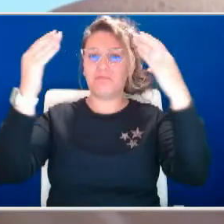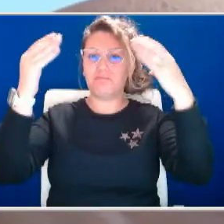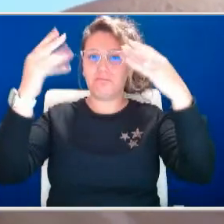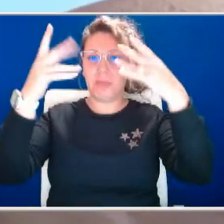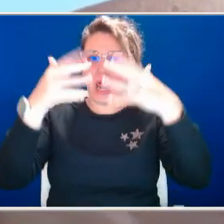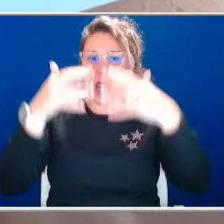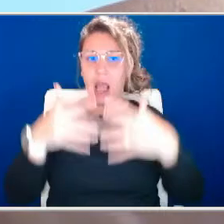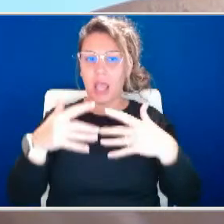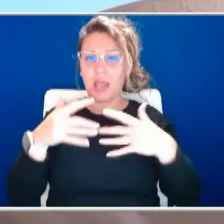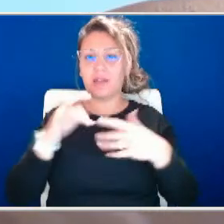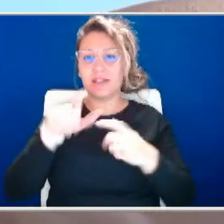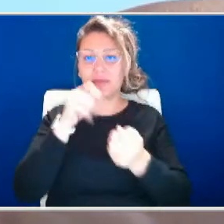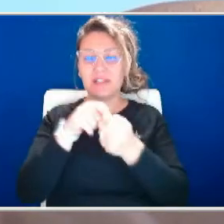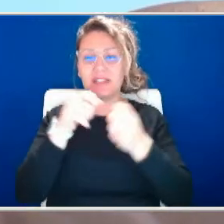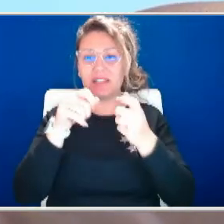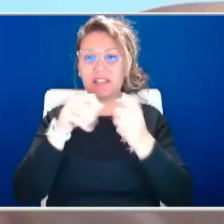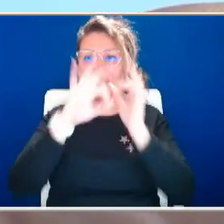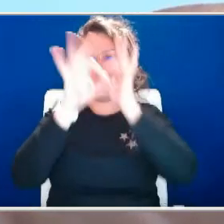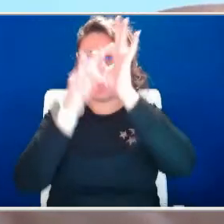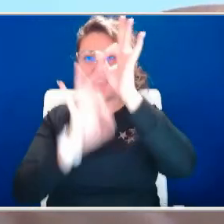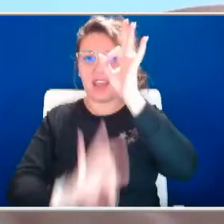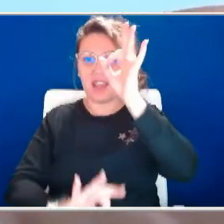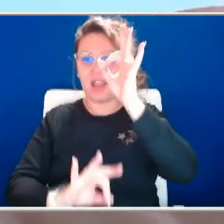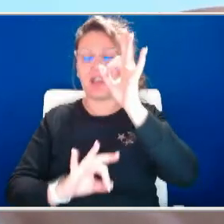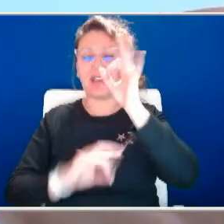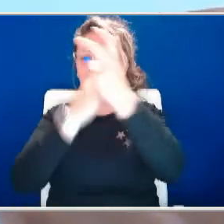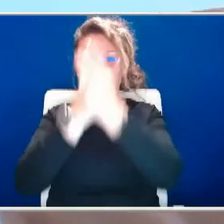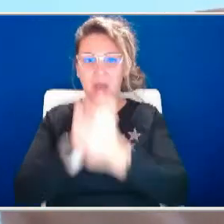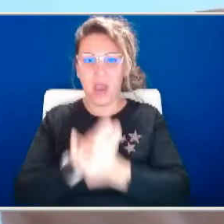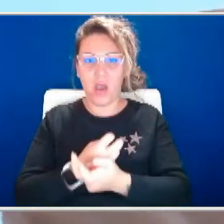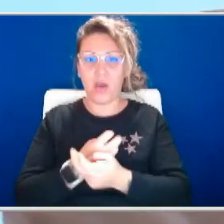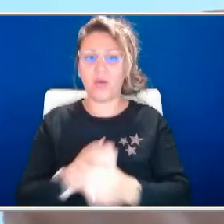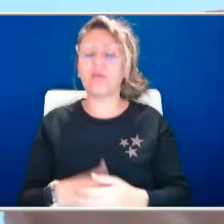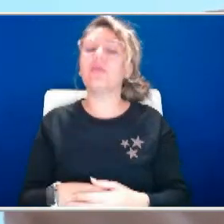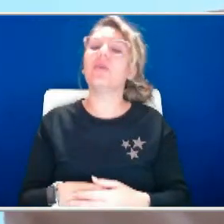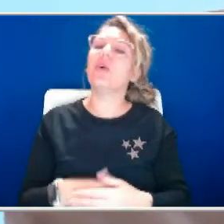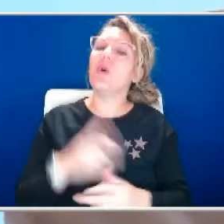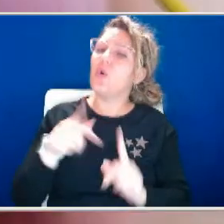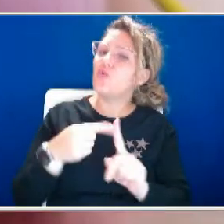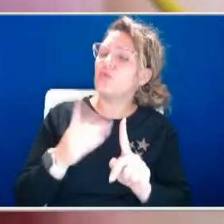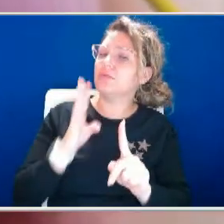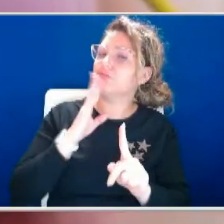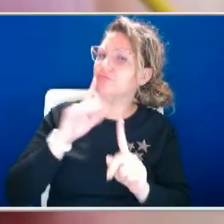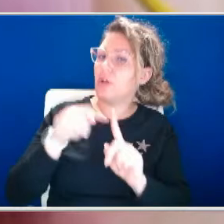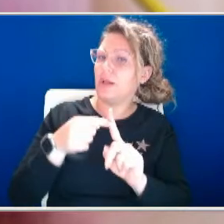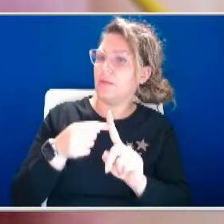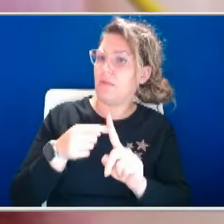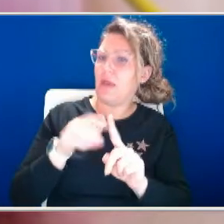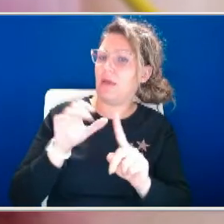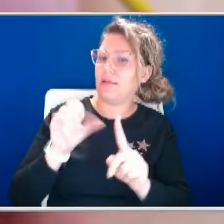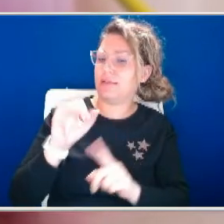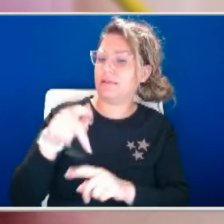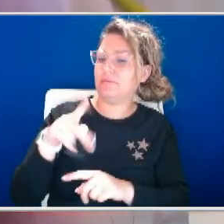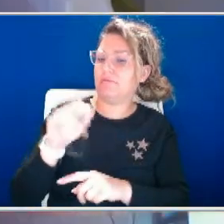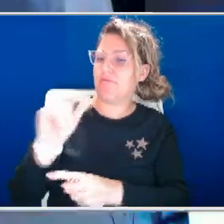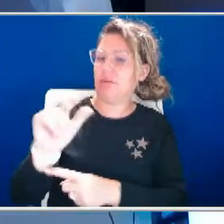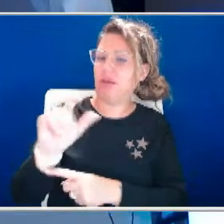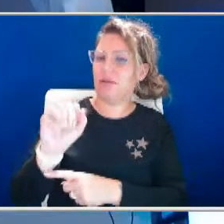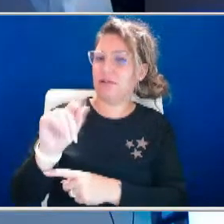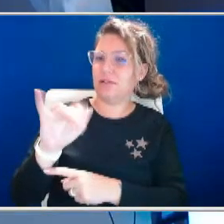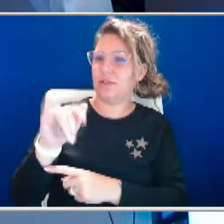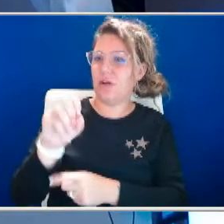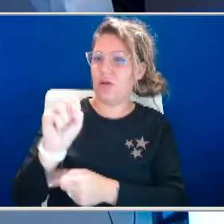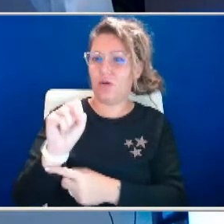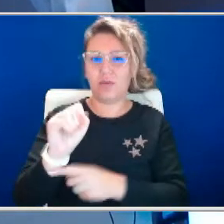places there in the back. I have some other questions, but while we're talking about spinal stenosis, and I'm sure that question's going to come up with our viewers, exactly what is